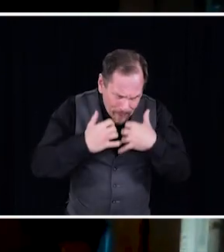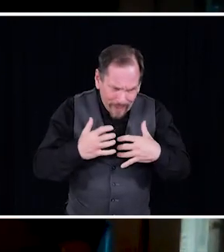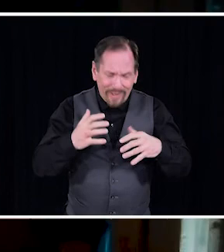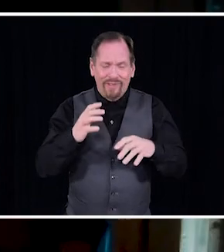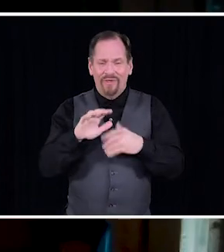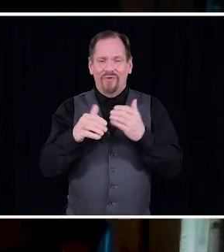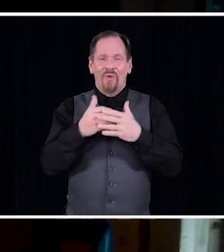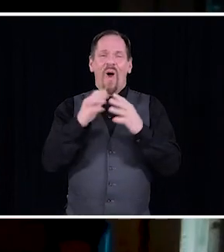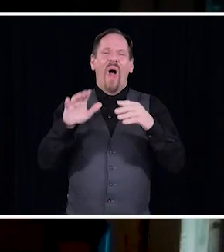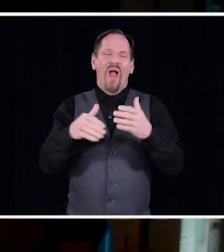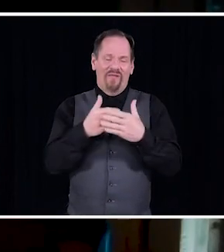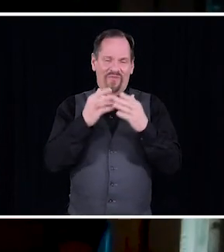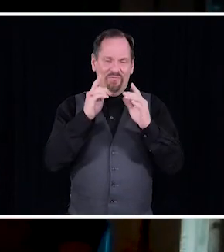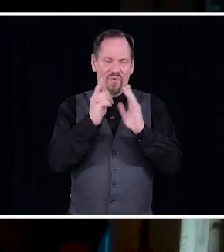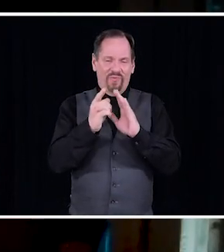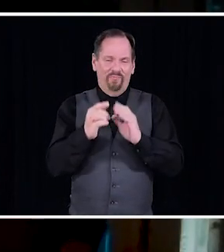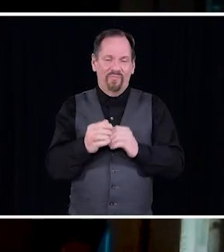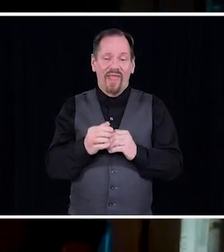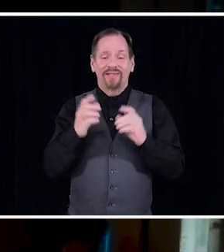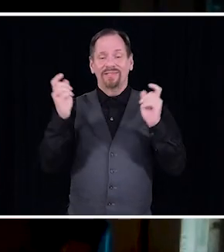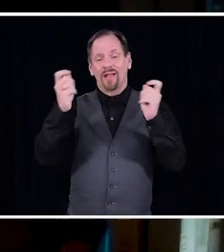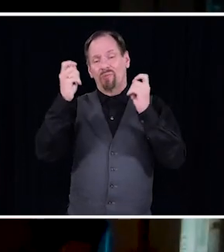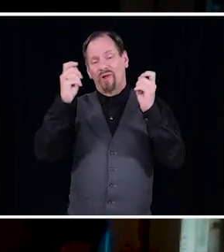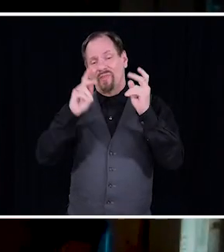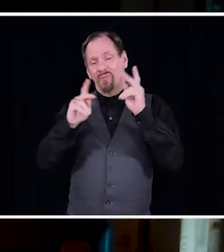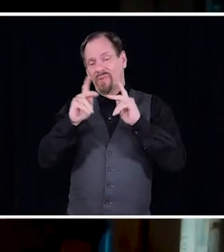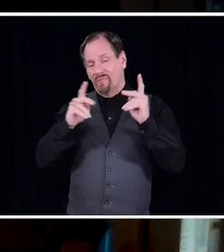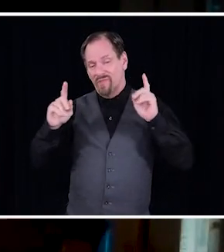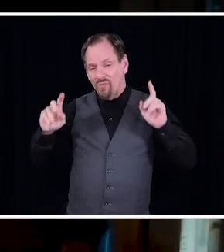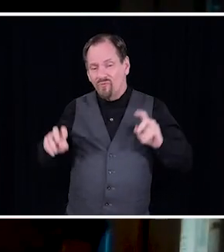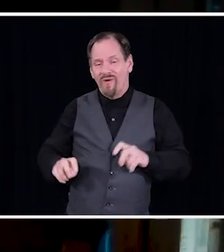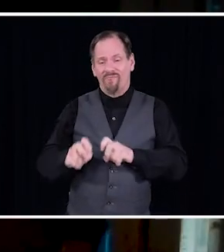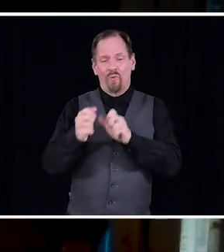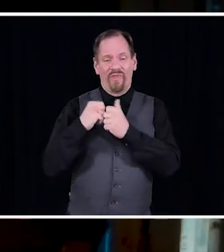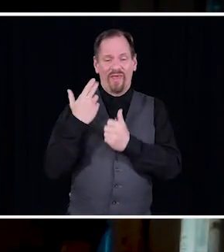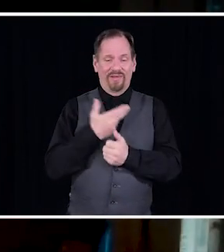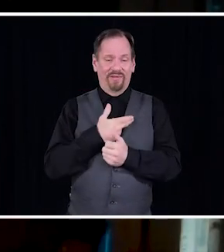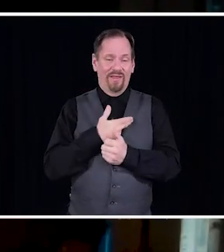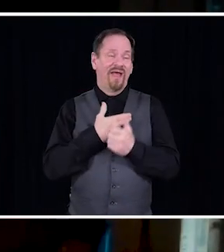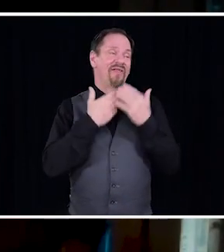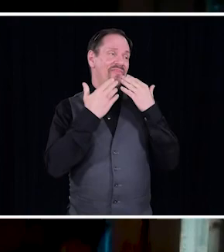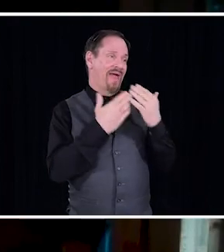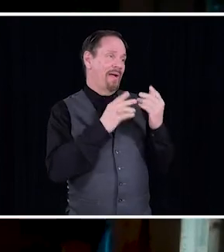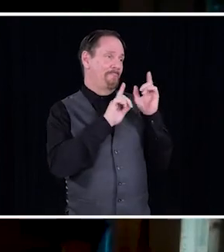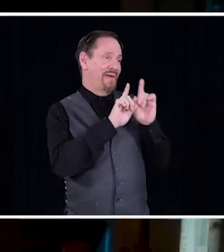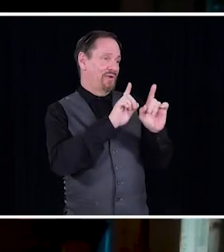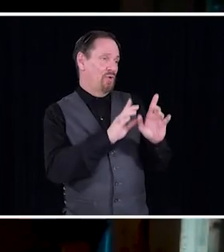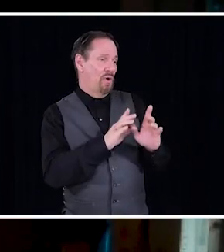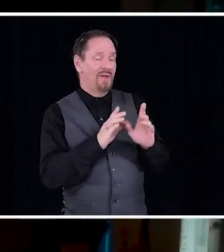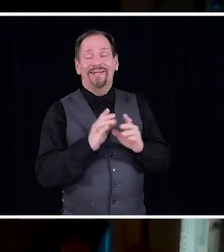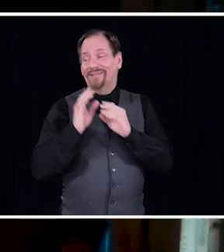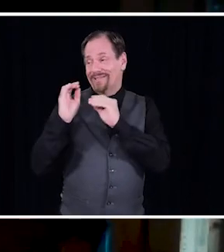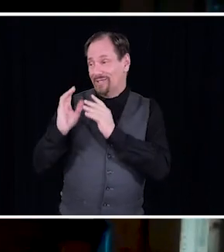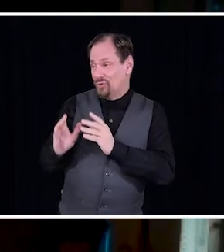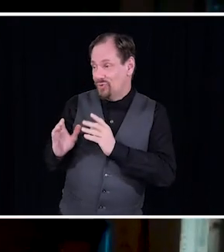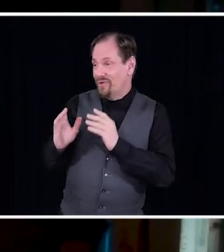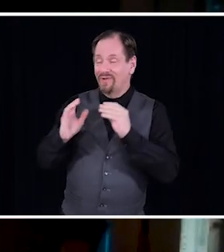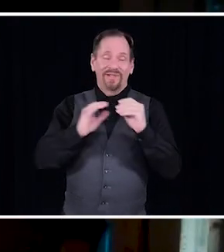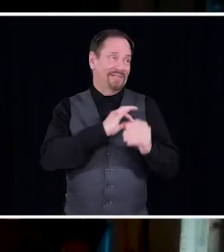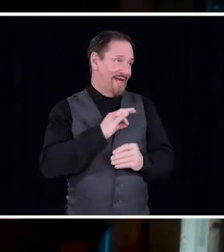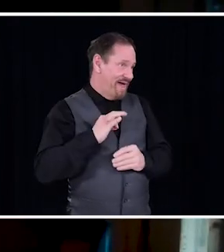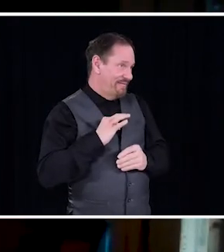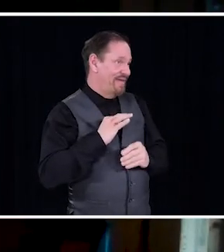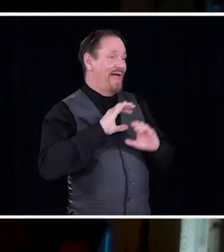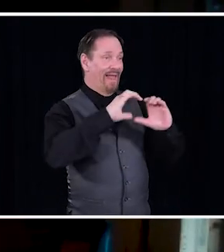also celebrate and show our appreciation for those who came alongside us on our journey. Let us thank our mentors, teachers,